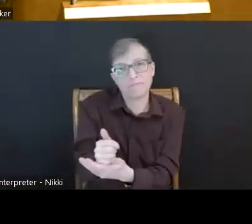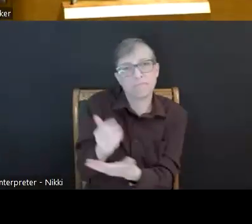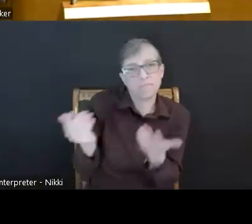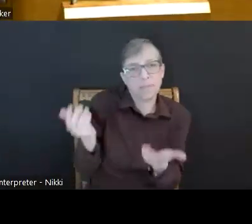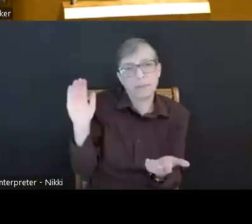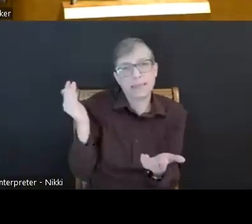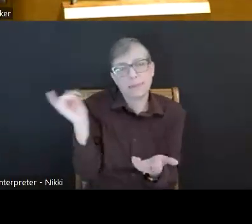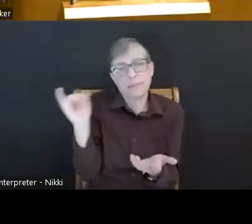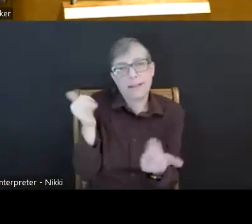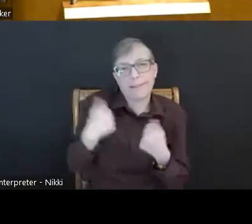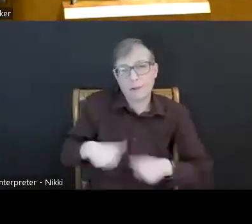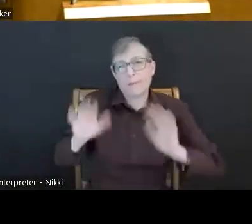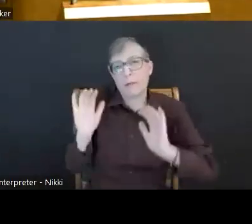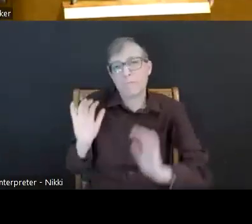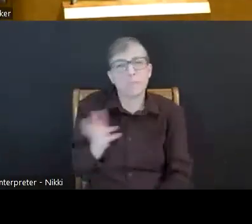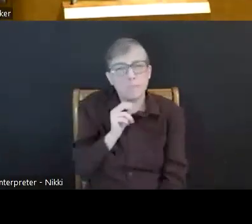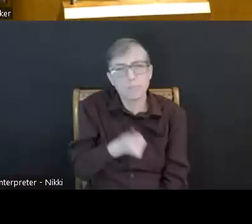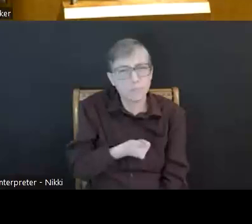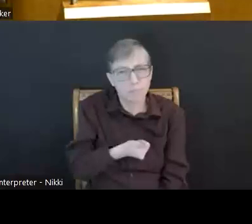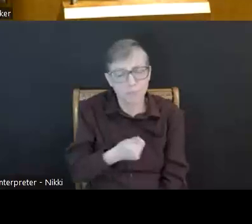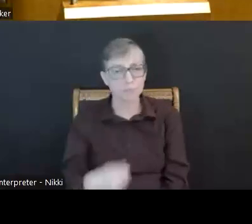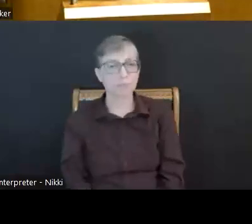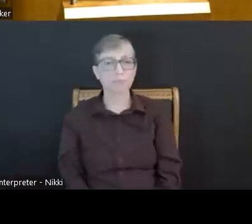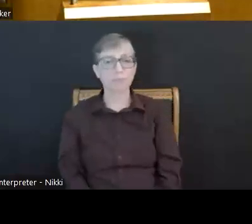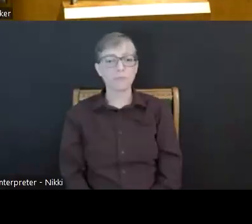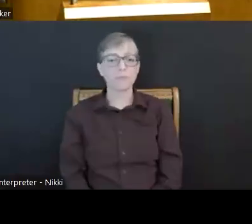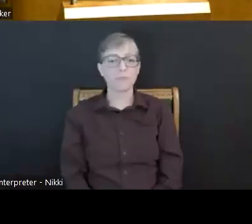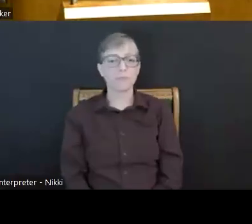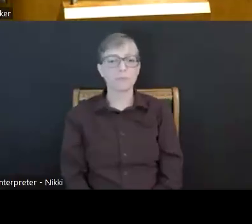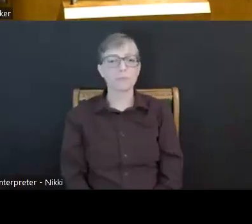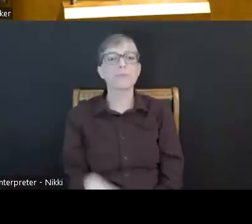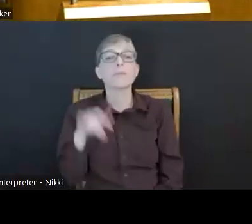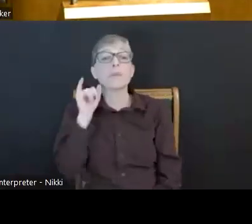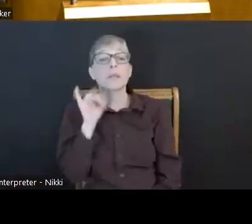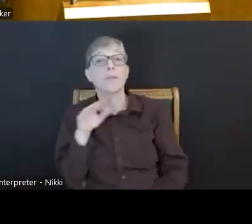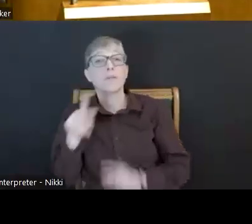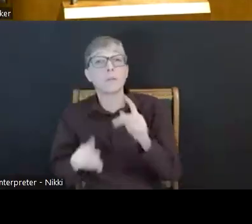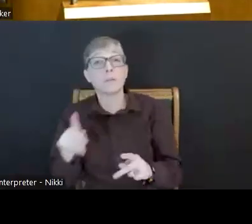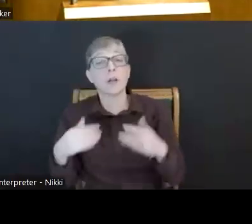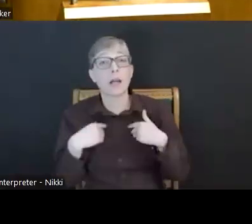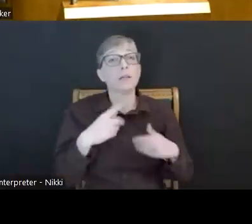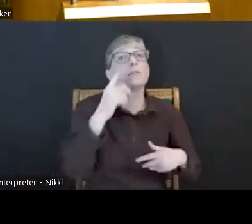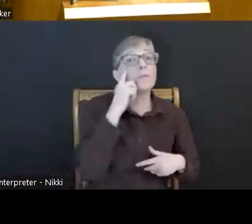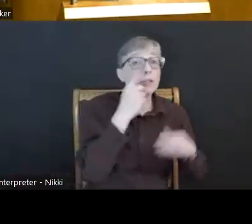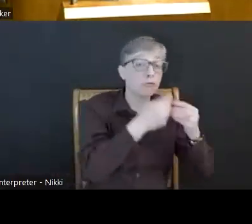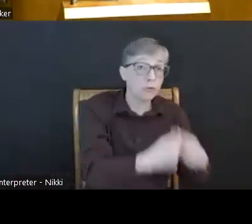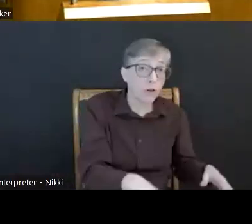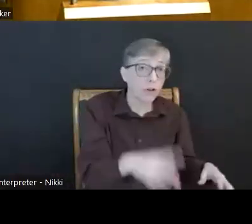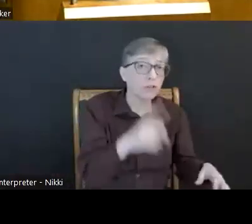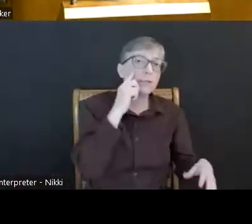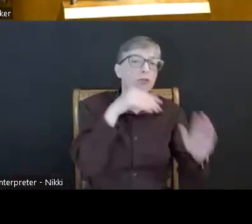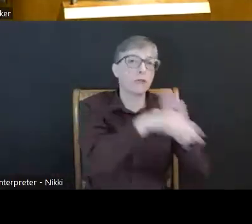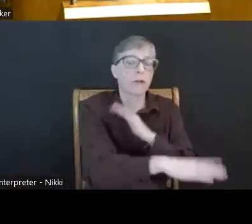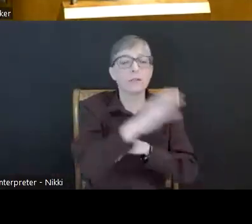Okay, now, if people had these problems of vision loss and mood disorders, and there were services that